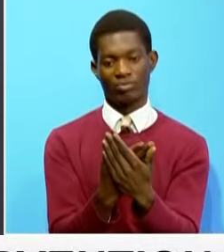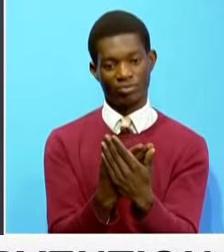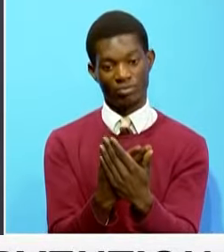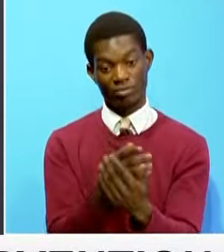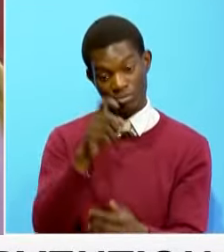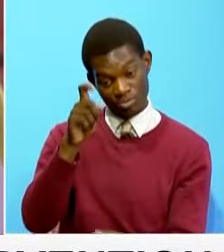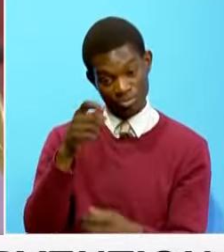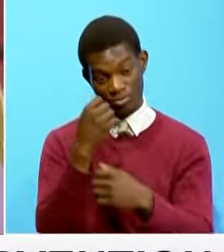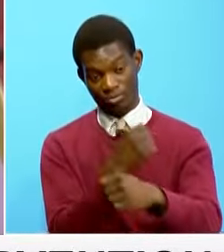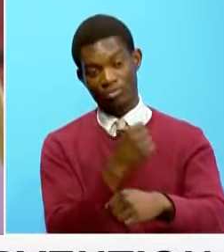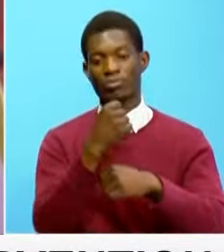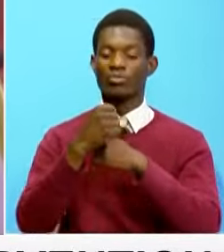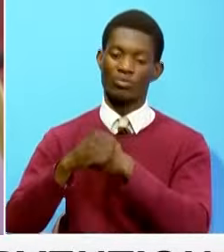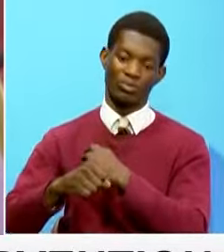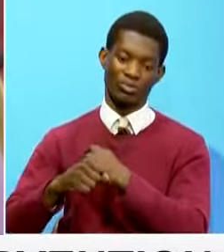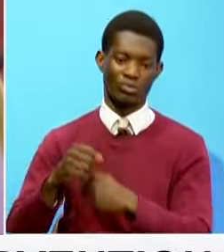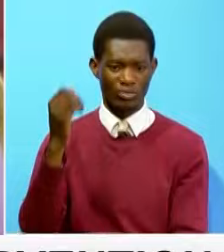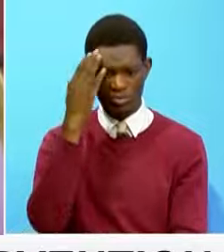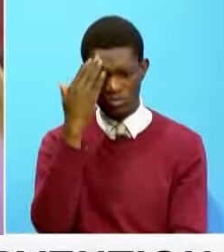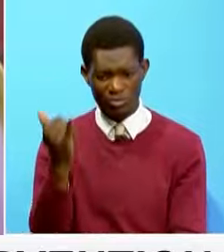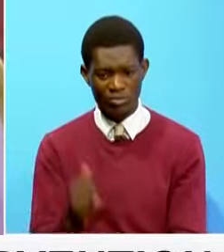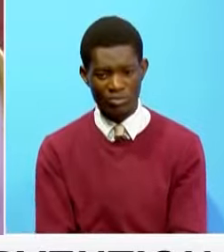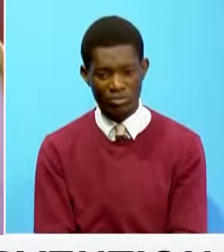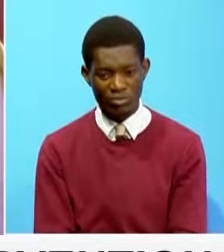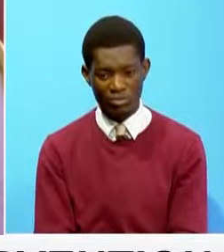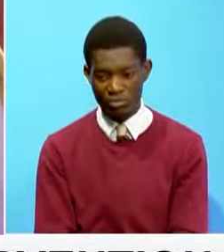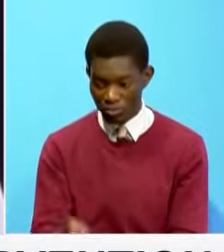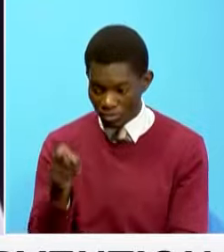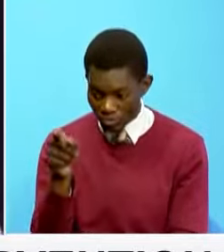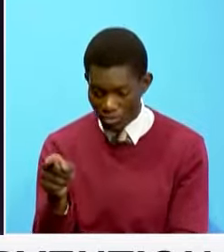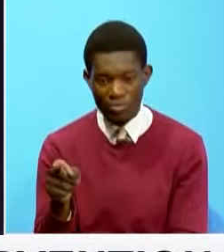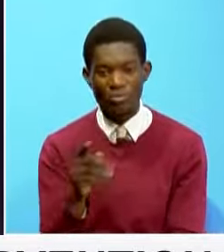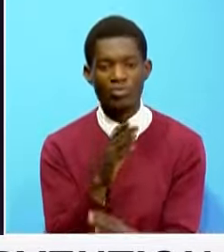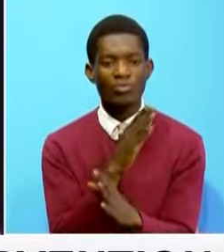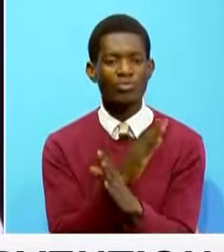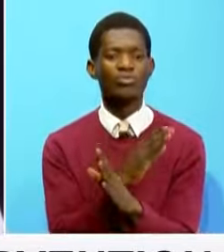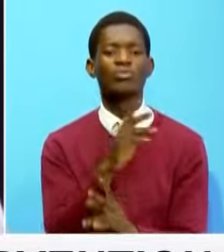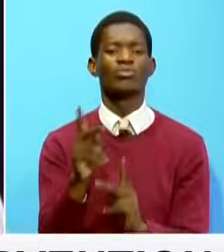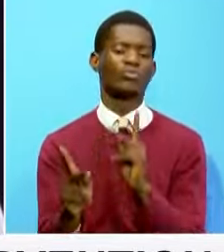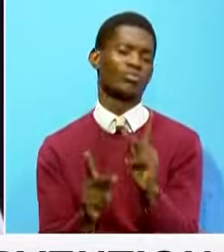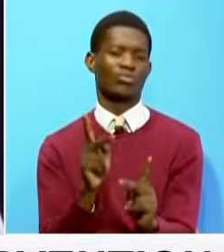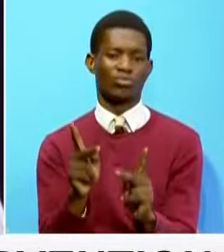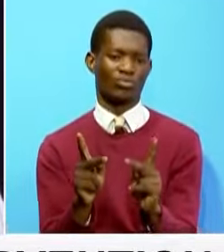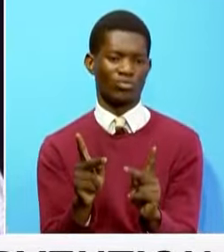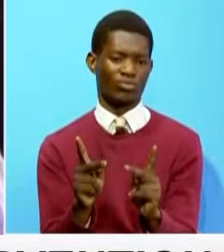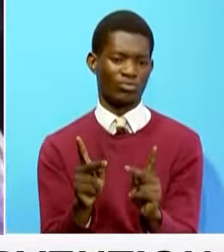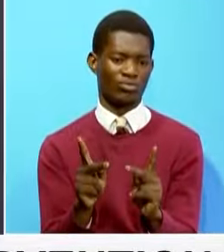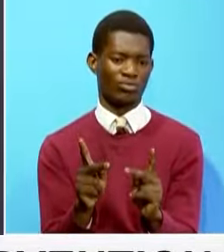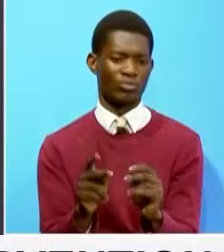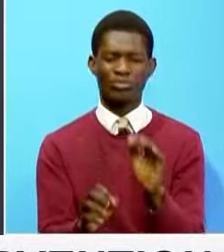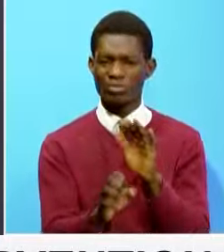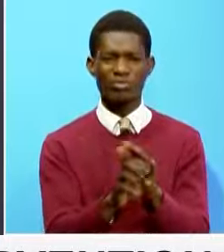to be protected because we are Zanians. When we can protect even the